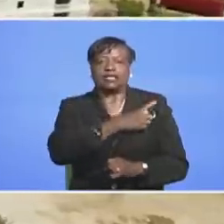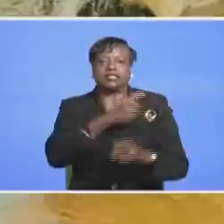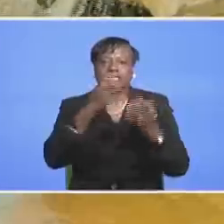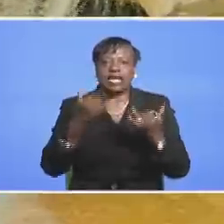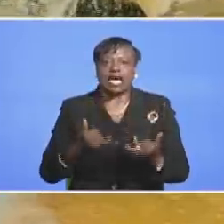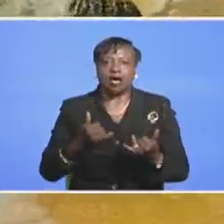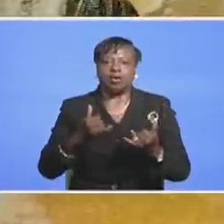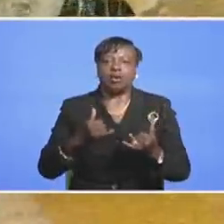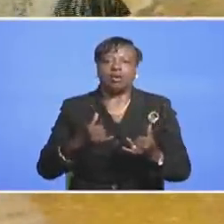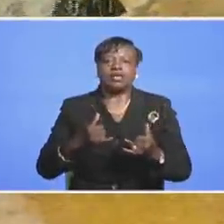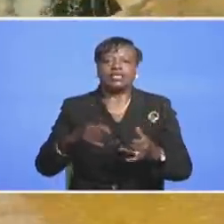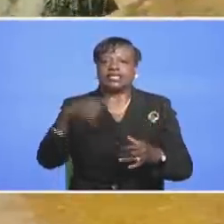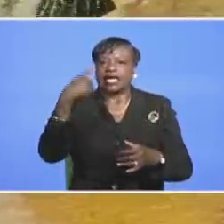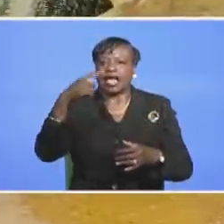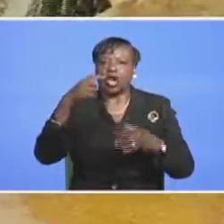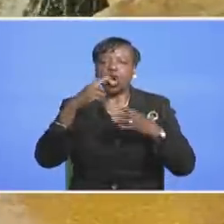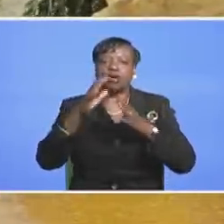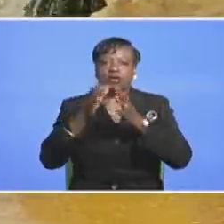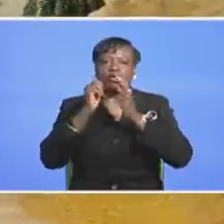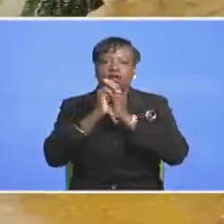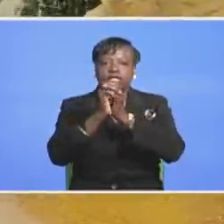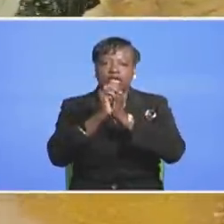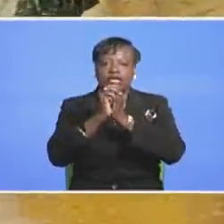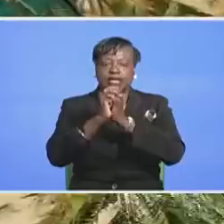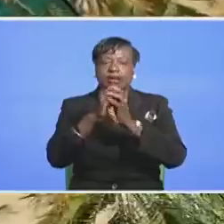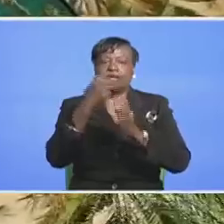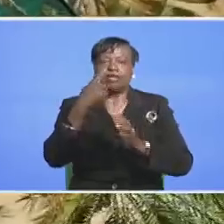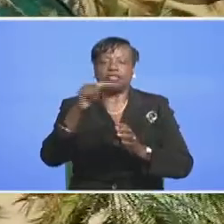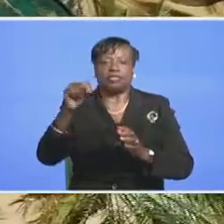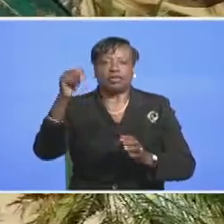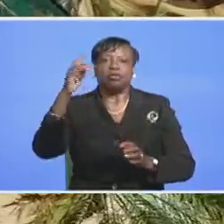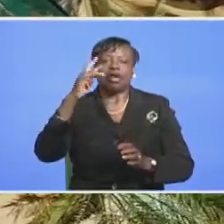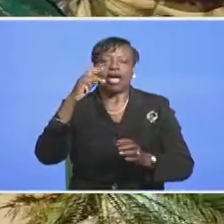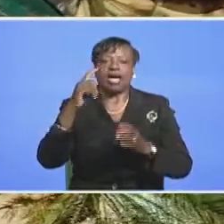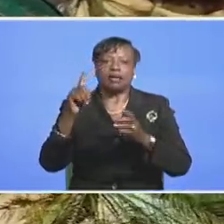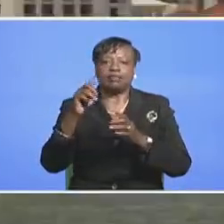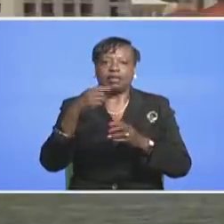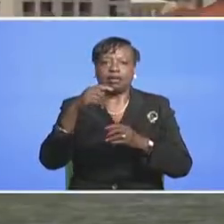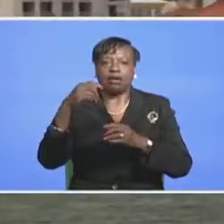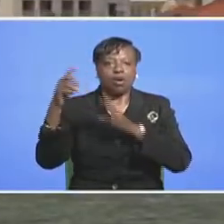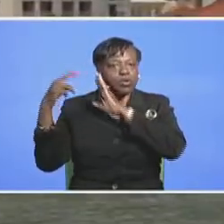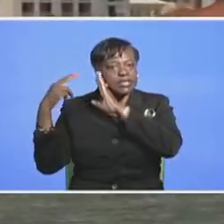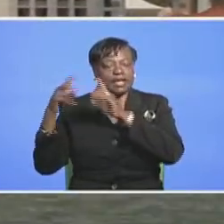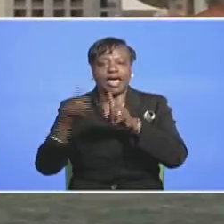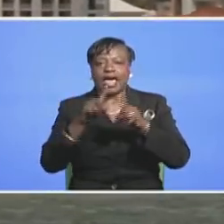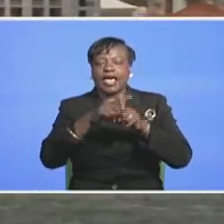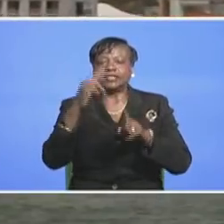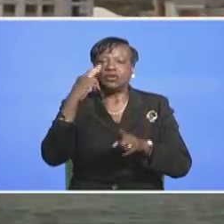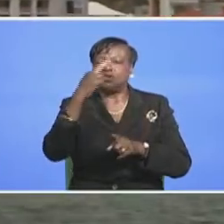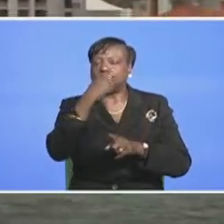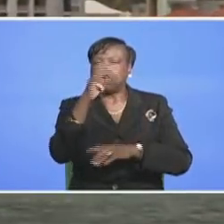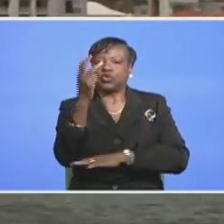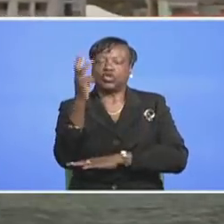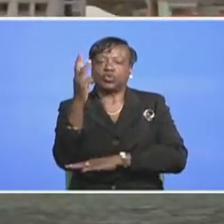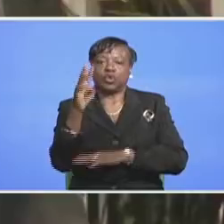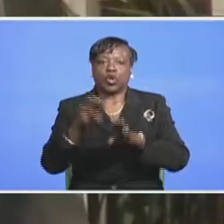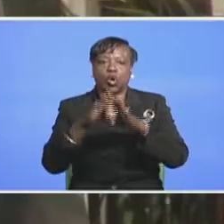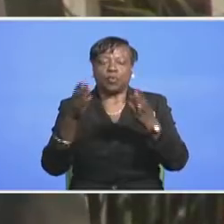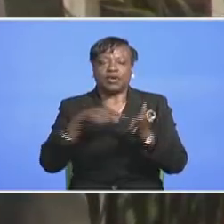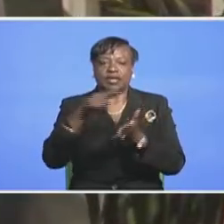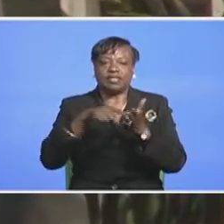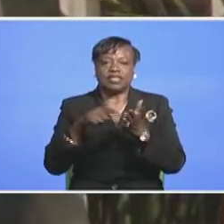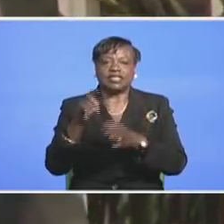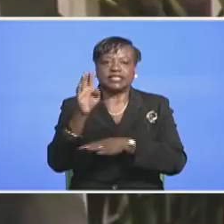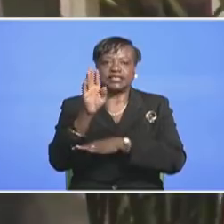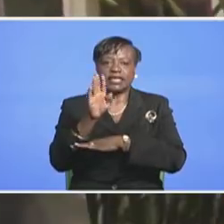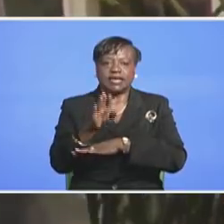the multi-billion-dollar property as the final phase, the Rosewood, opens this evening. De Aguilar once claimed resort owner Chow Tai Fook